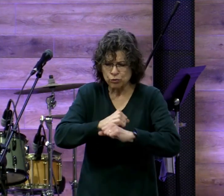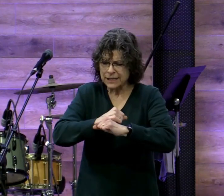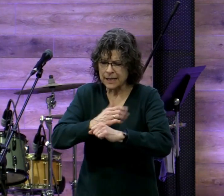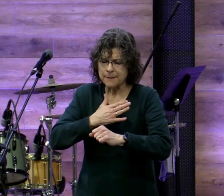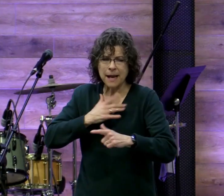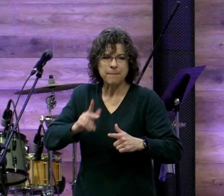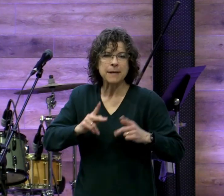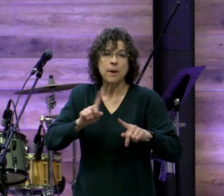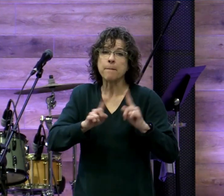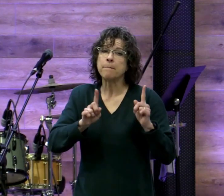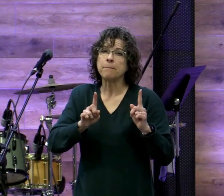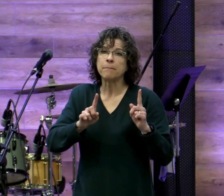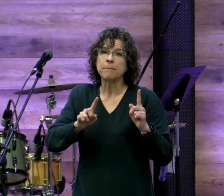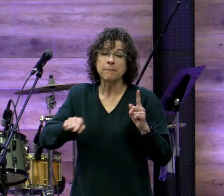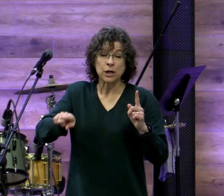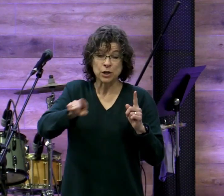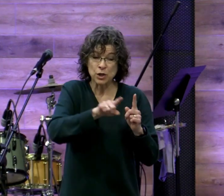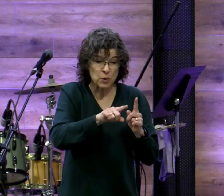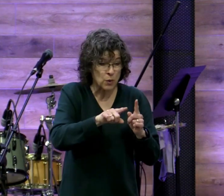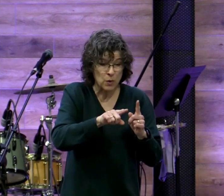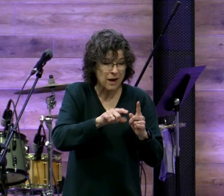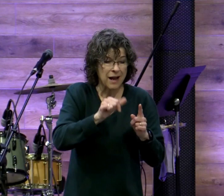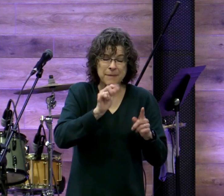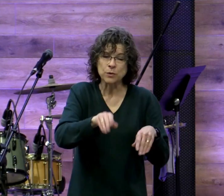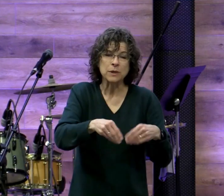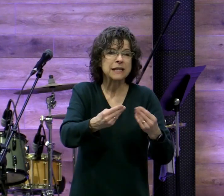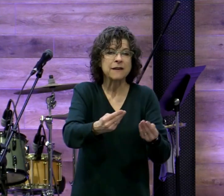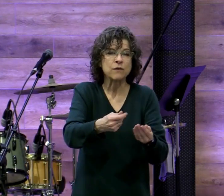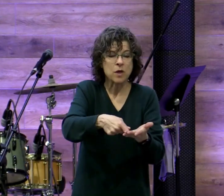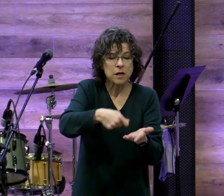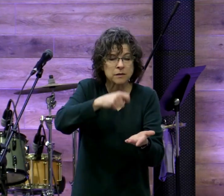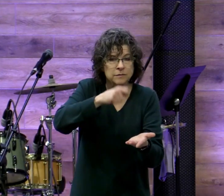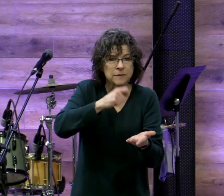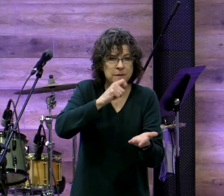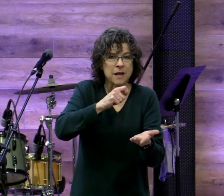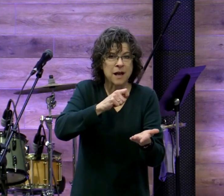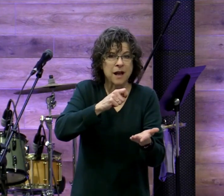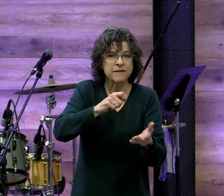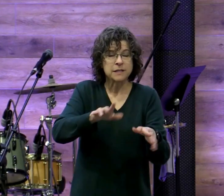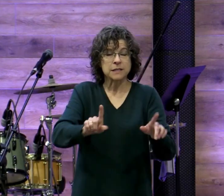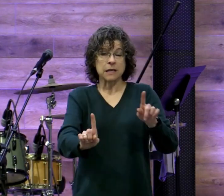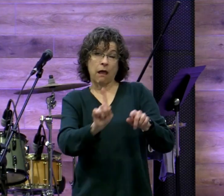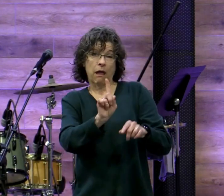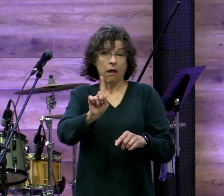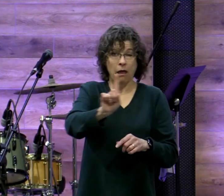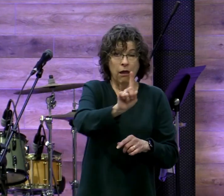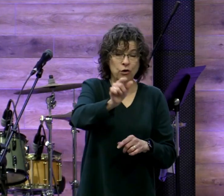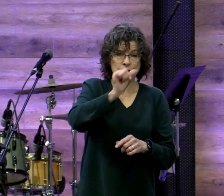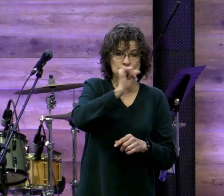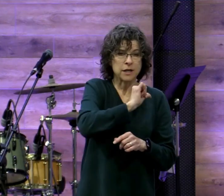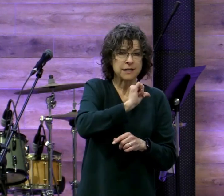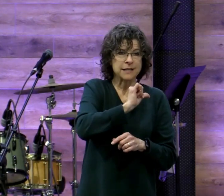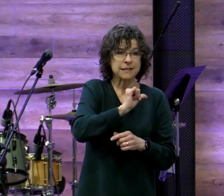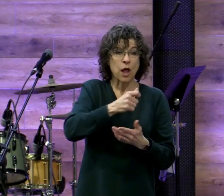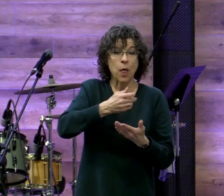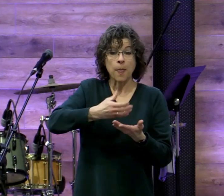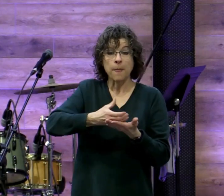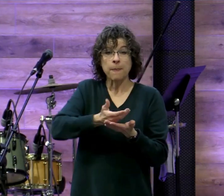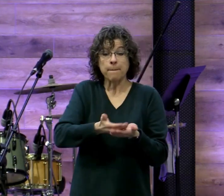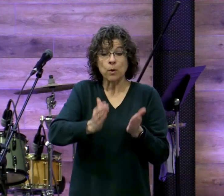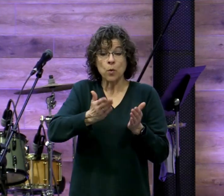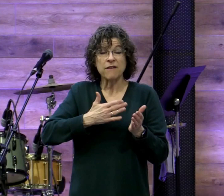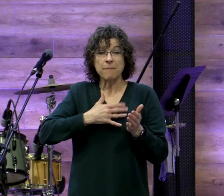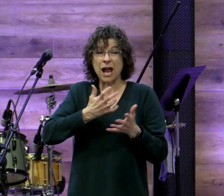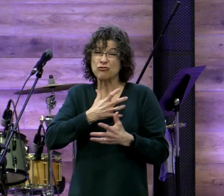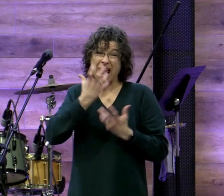your hand the cup of staggering, the bowl of my wrath you shall drink no more. Isaiah is speaking to the people who